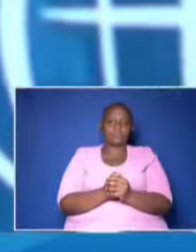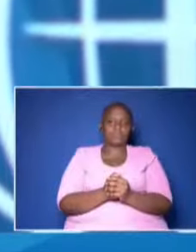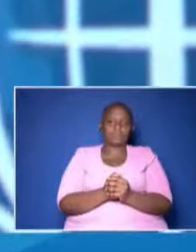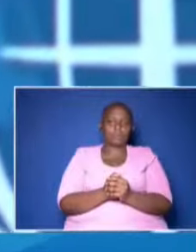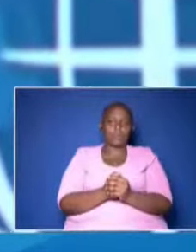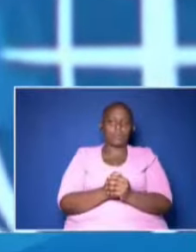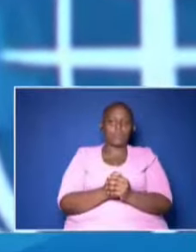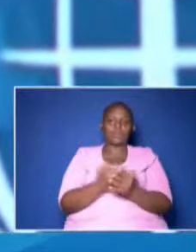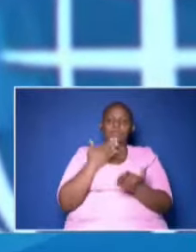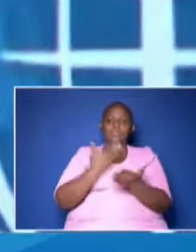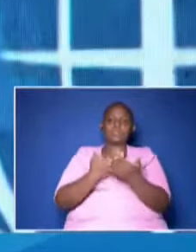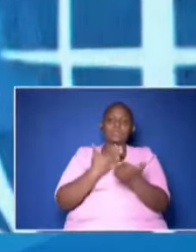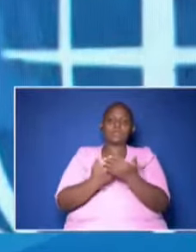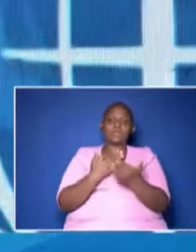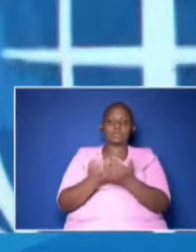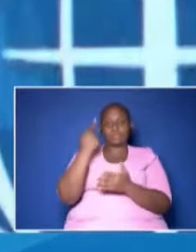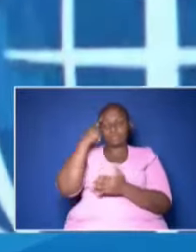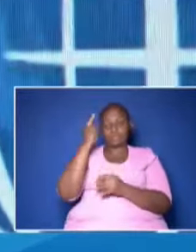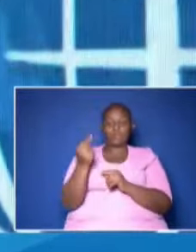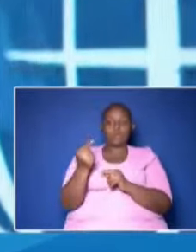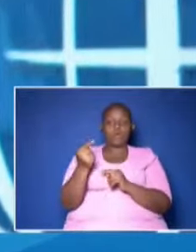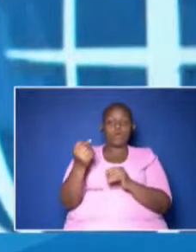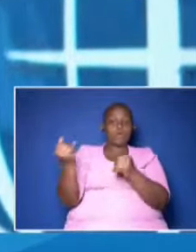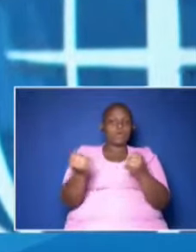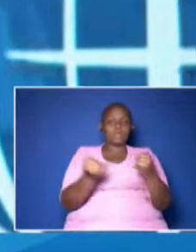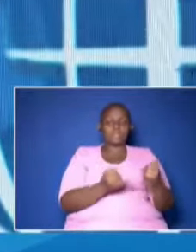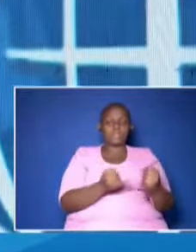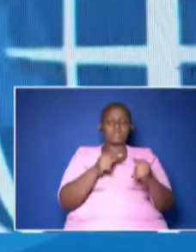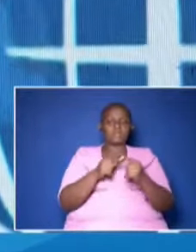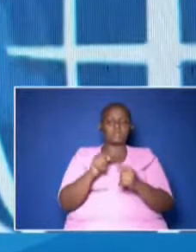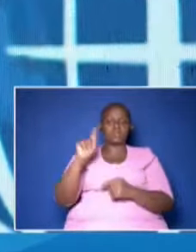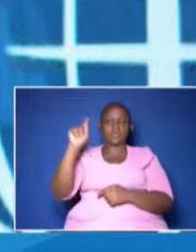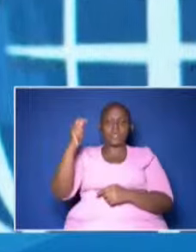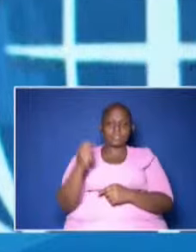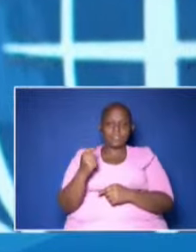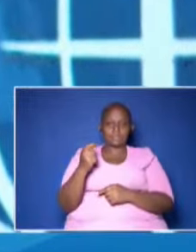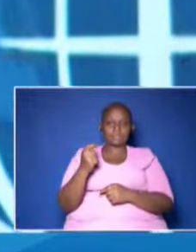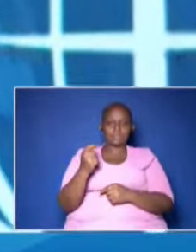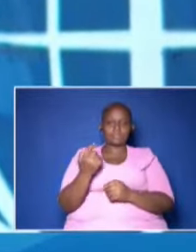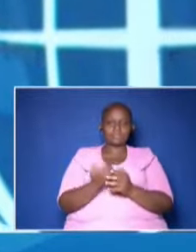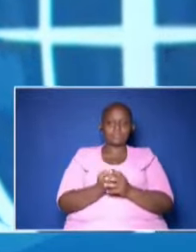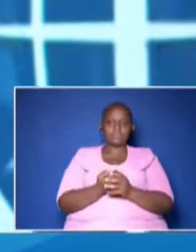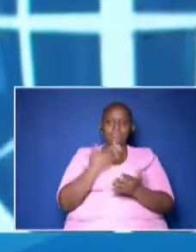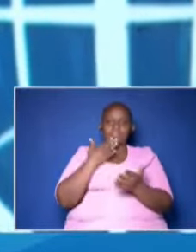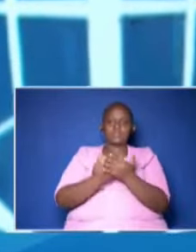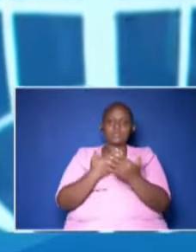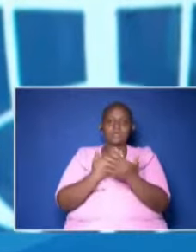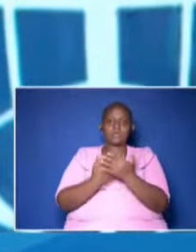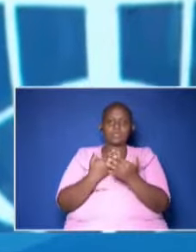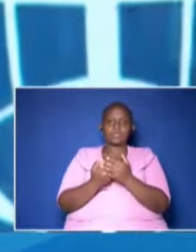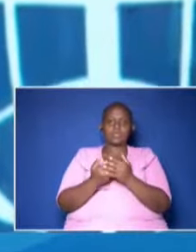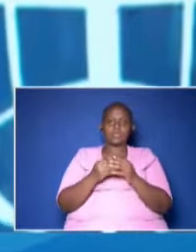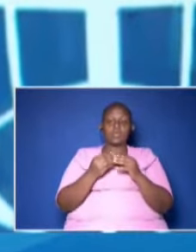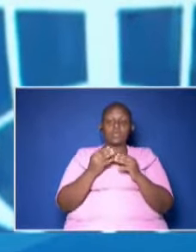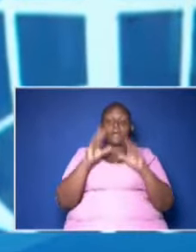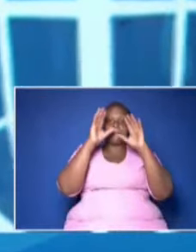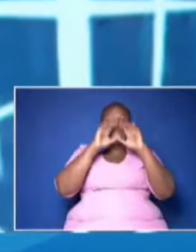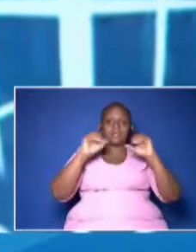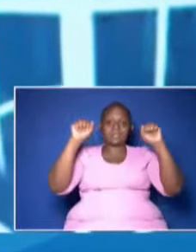amen thank you for having me in your country and thank you Mr